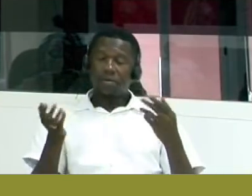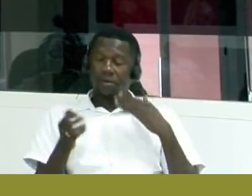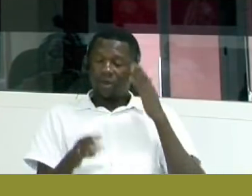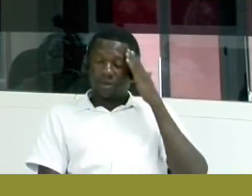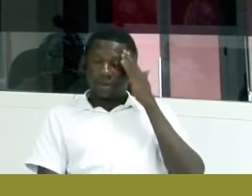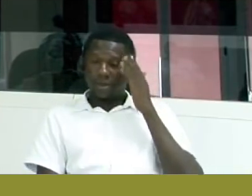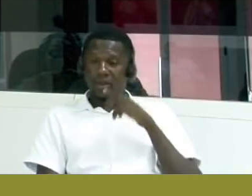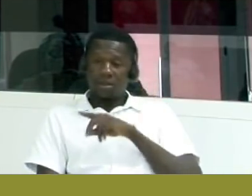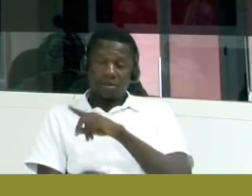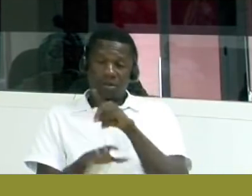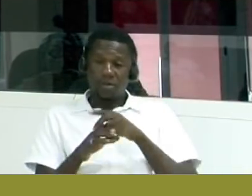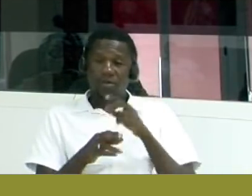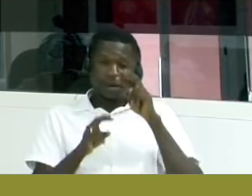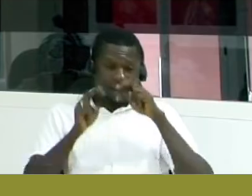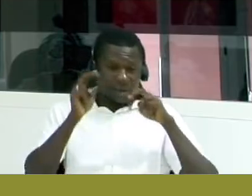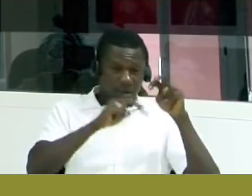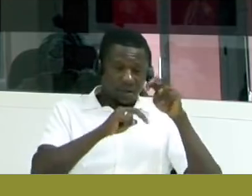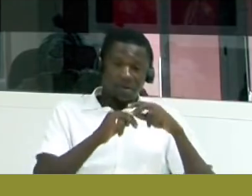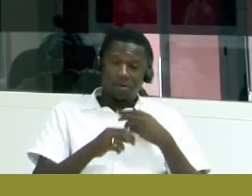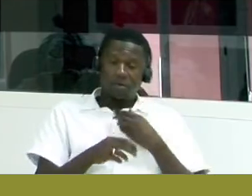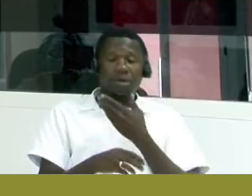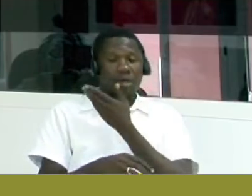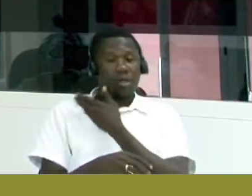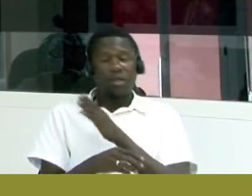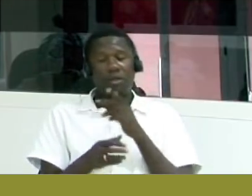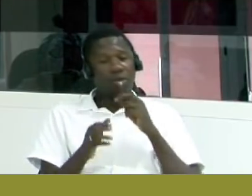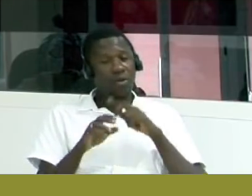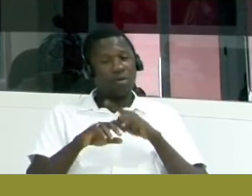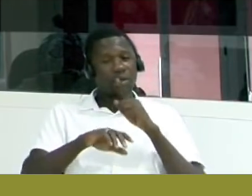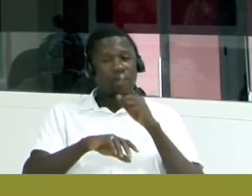in the process of inquiring, I would not last long.